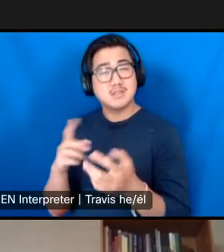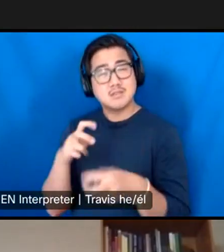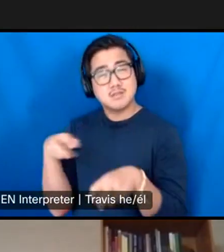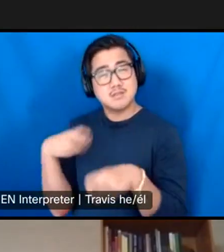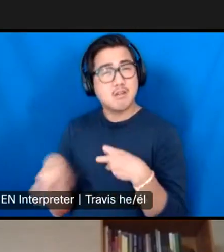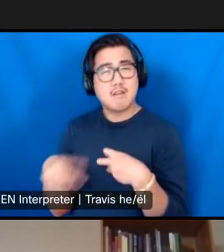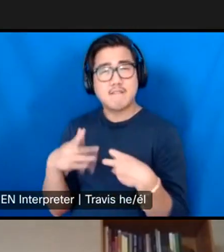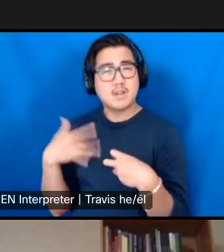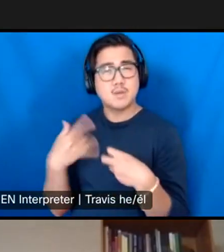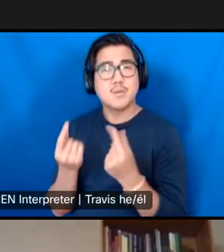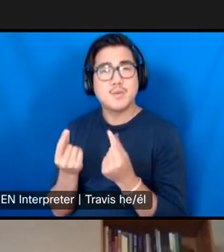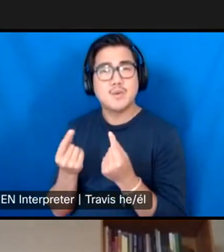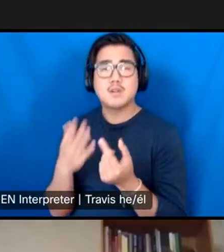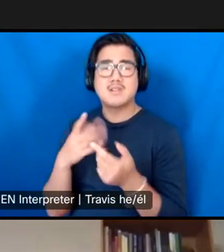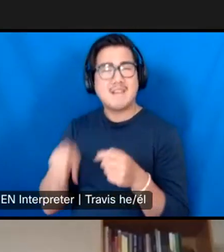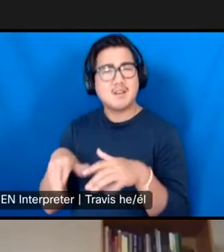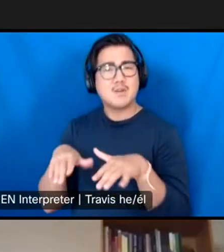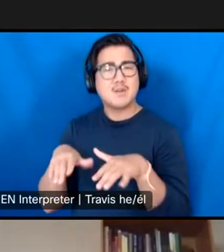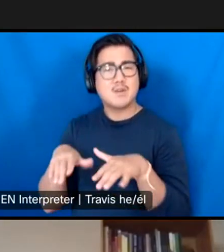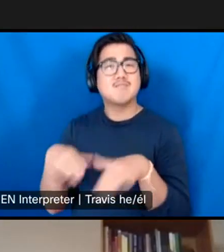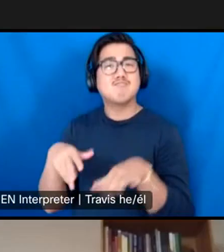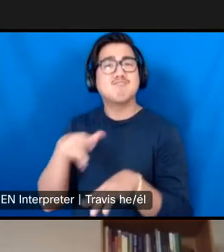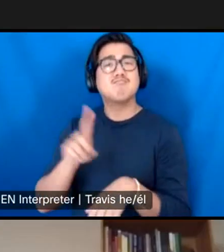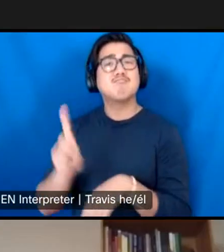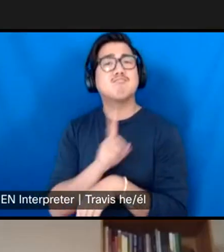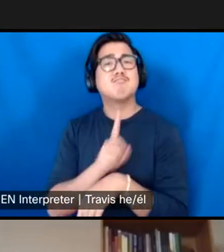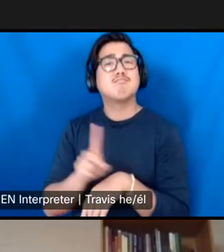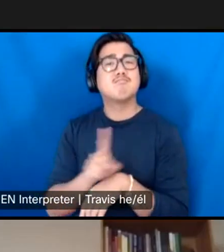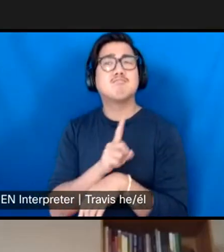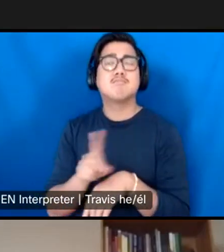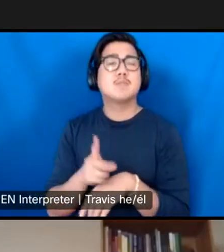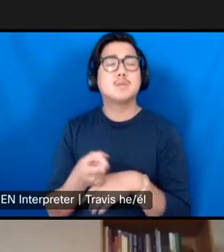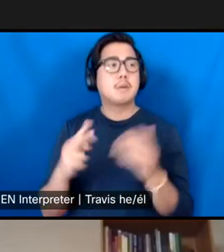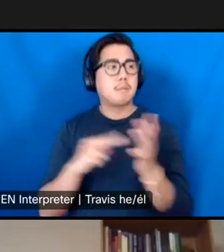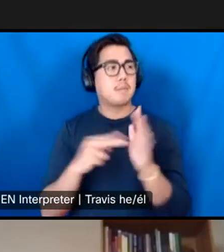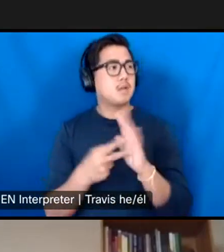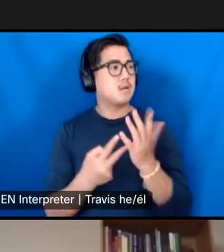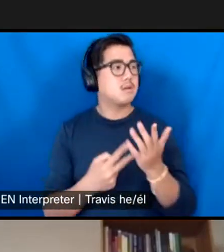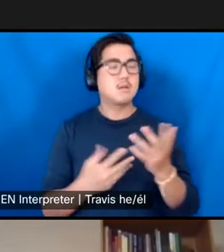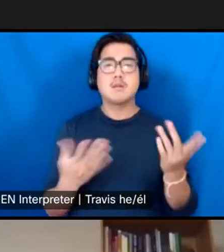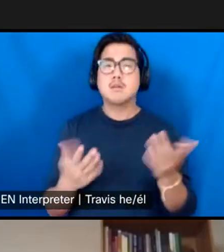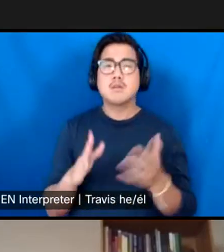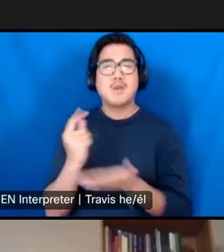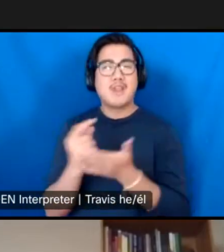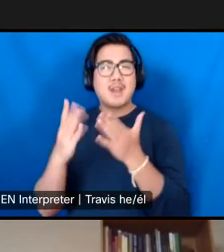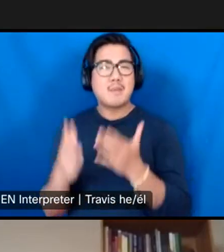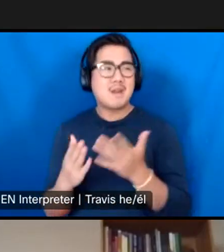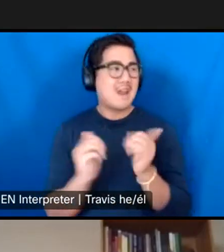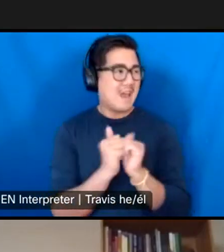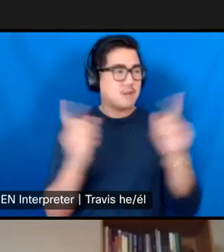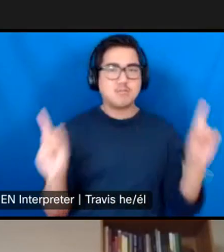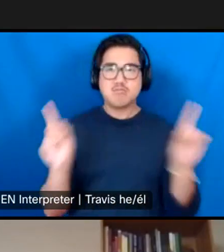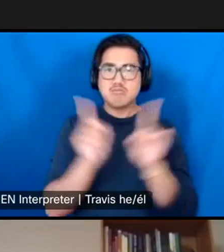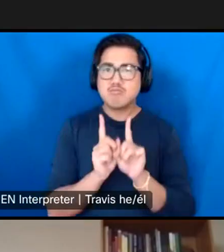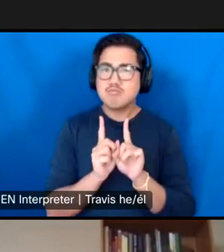meet um, your therapist or guide or accompaniment on the trail